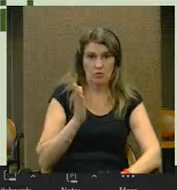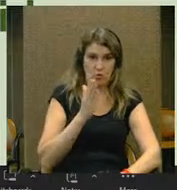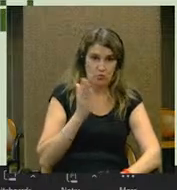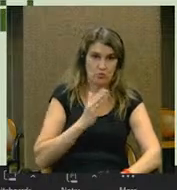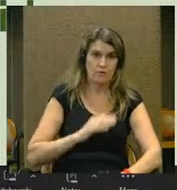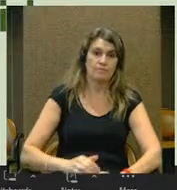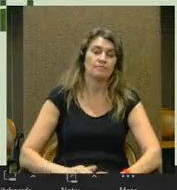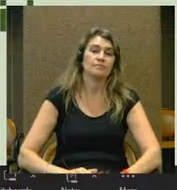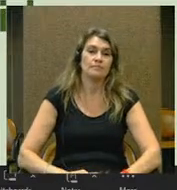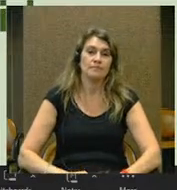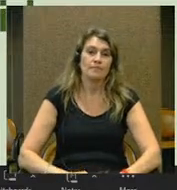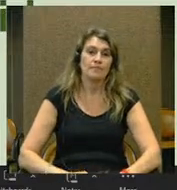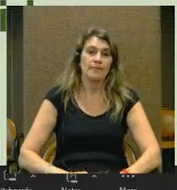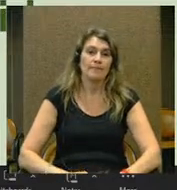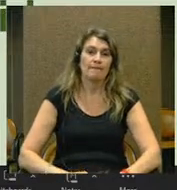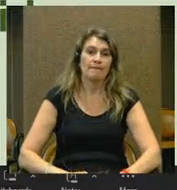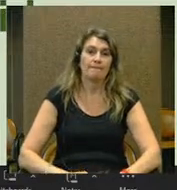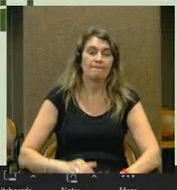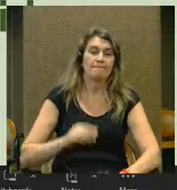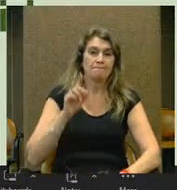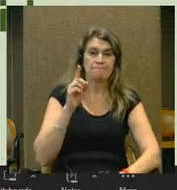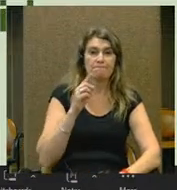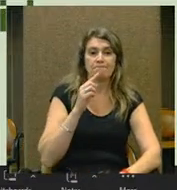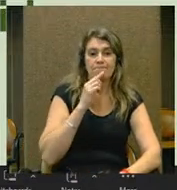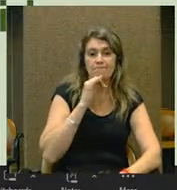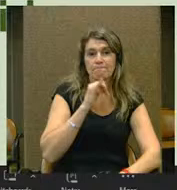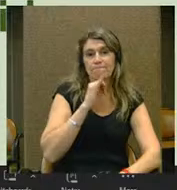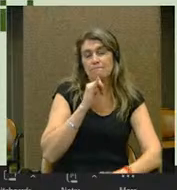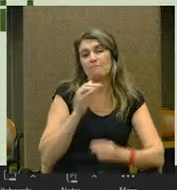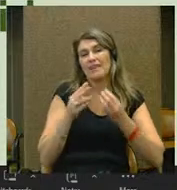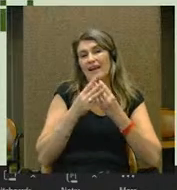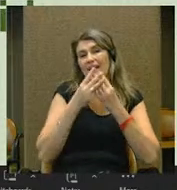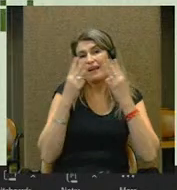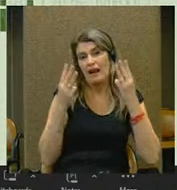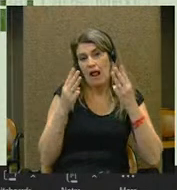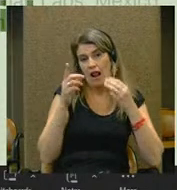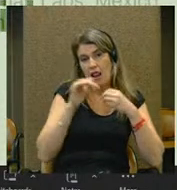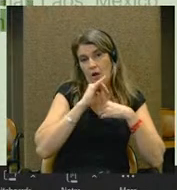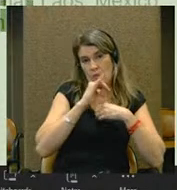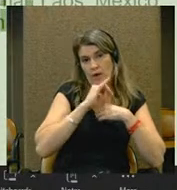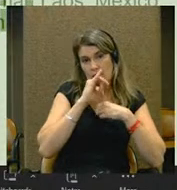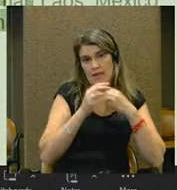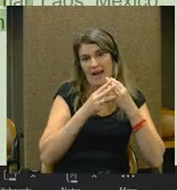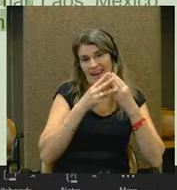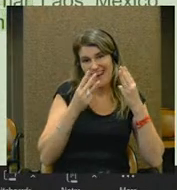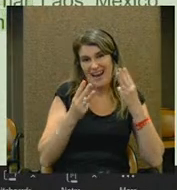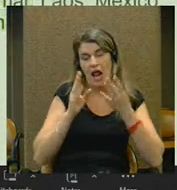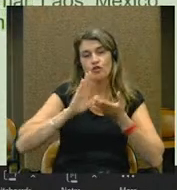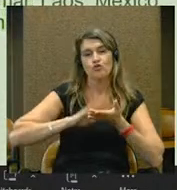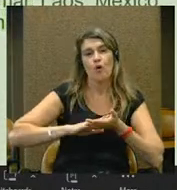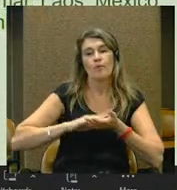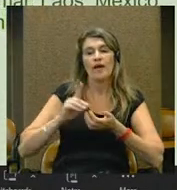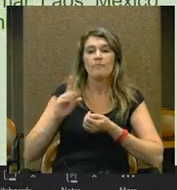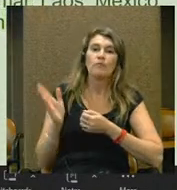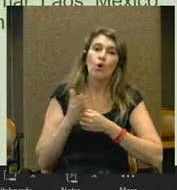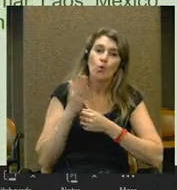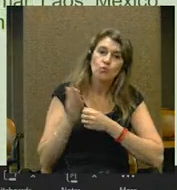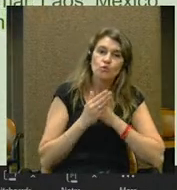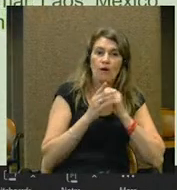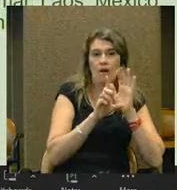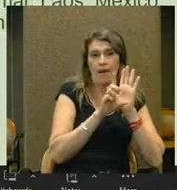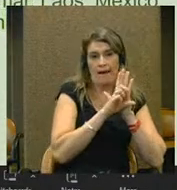section, I'll begin with a more general description of illegal opioid production more specifically. Next slide, please.